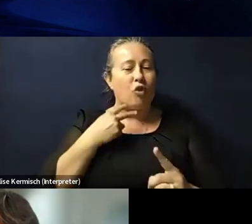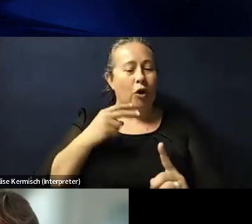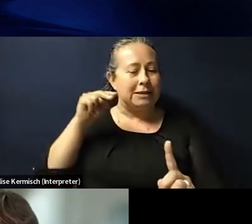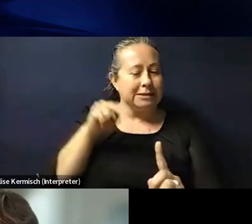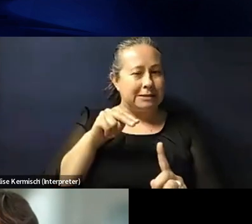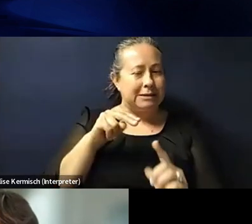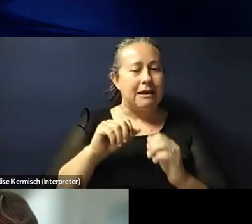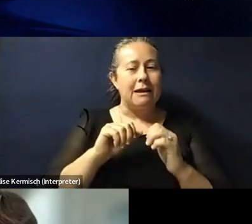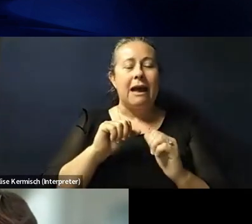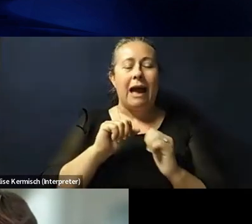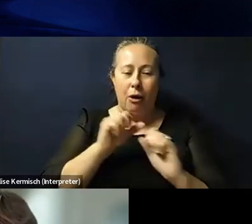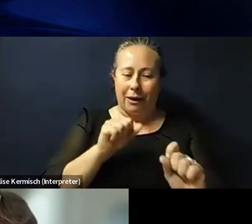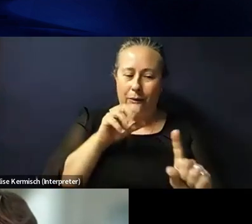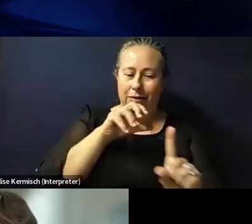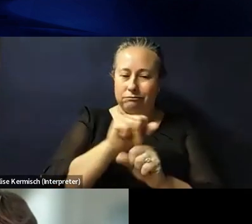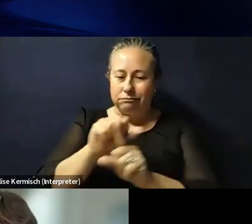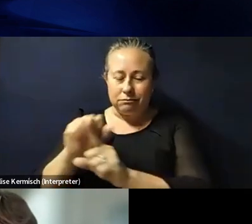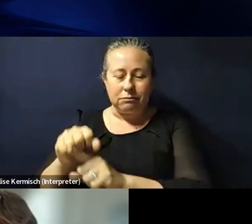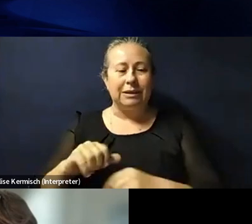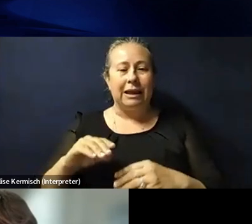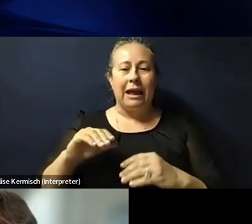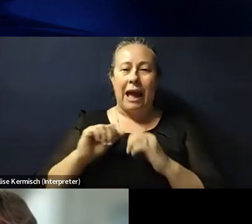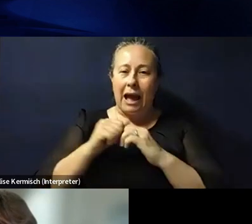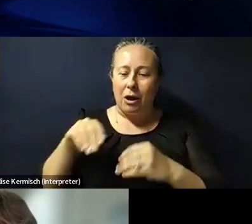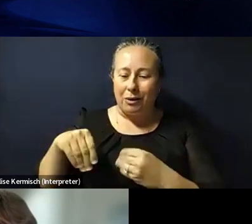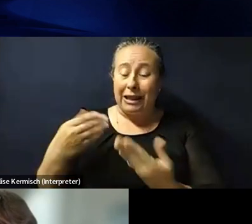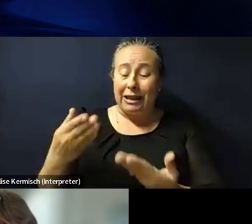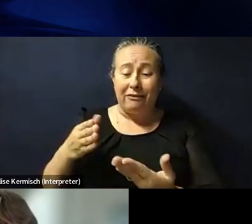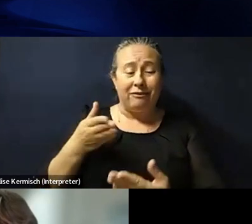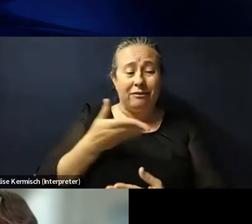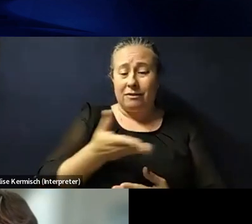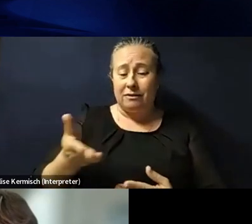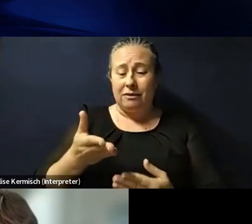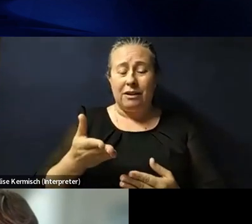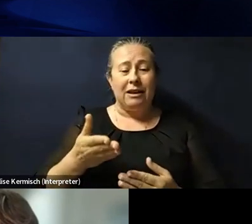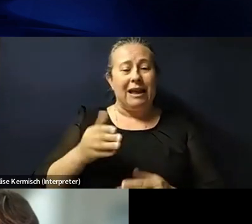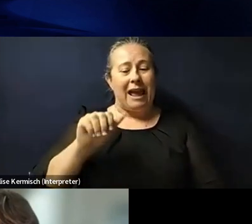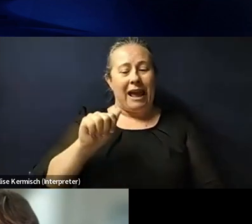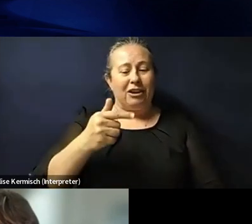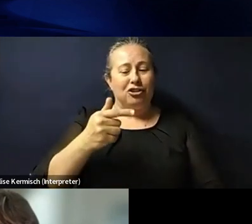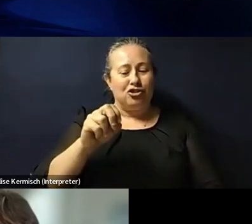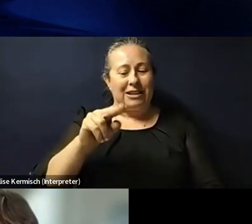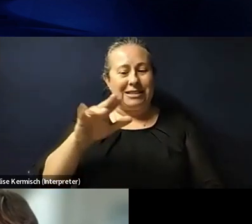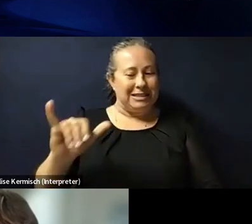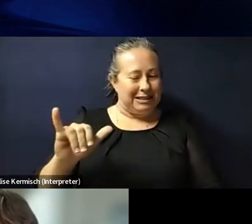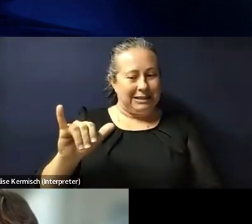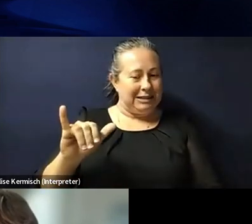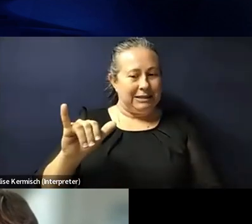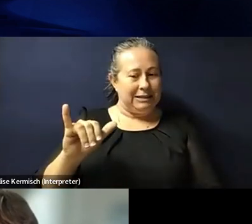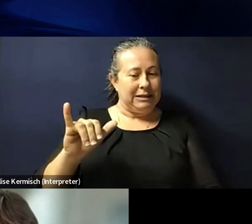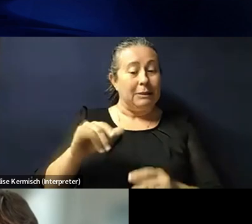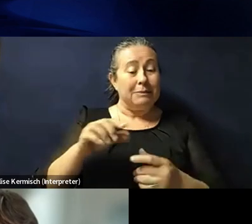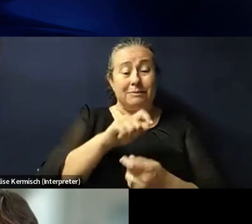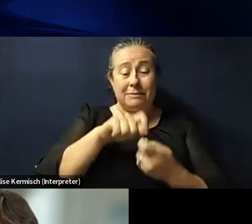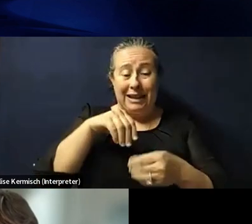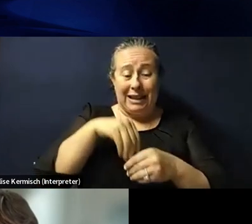we give disabled voices actors and agency, particularly in the context of contemporary science and medicine,